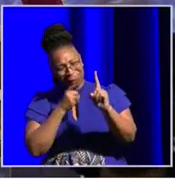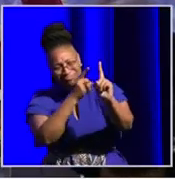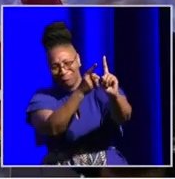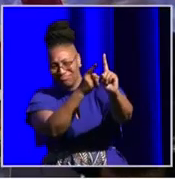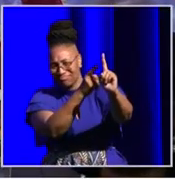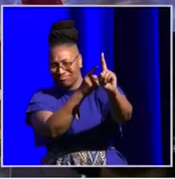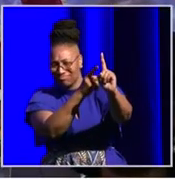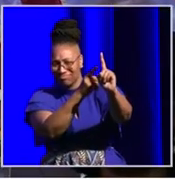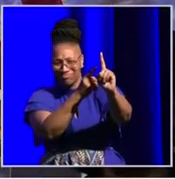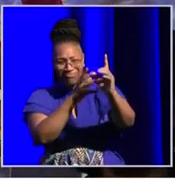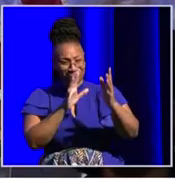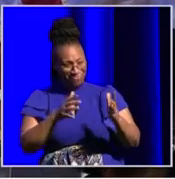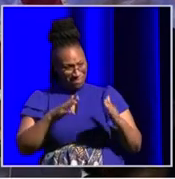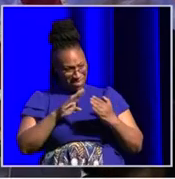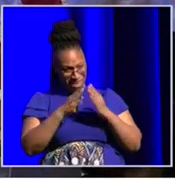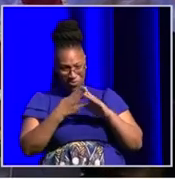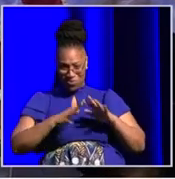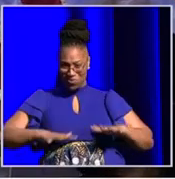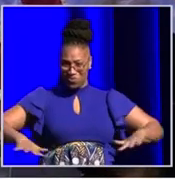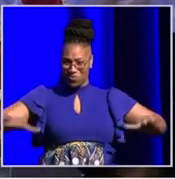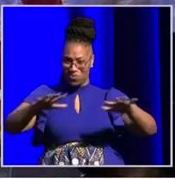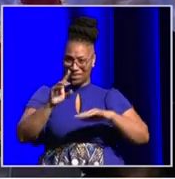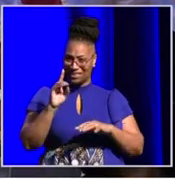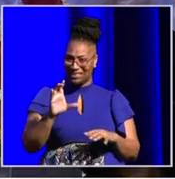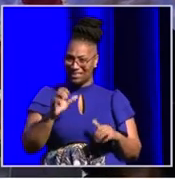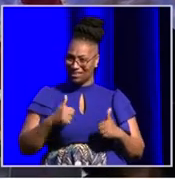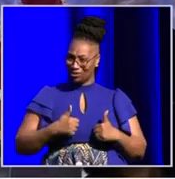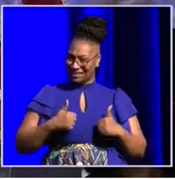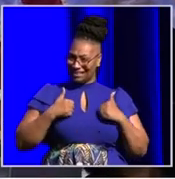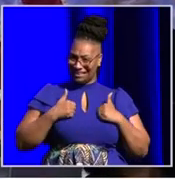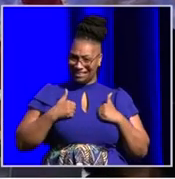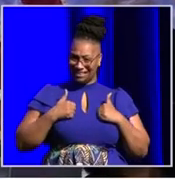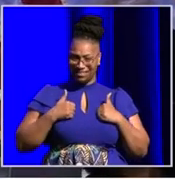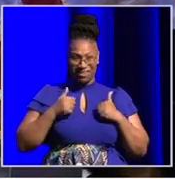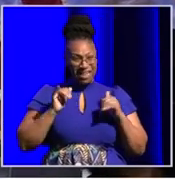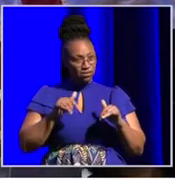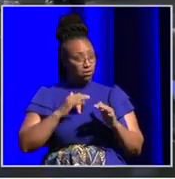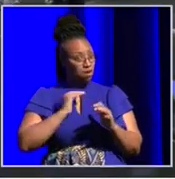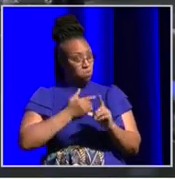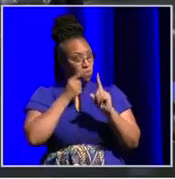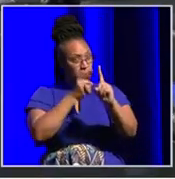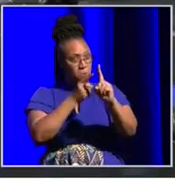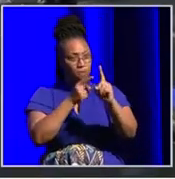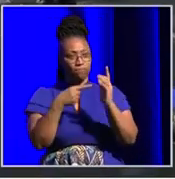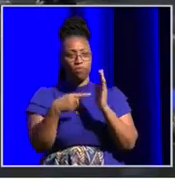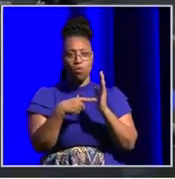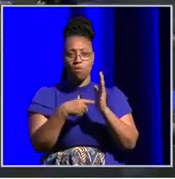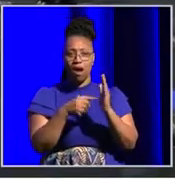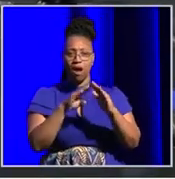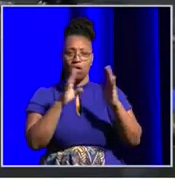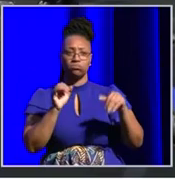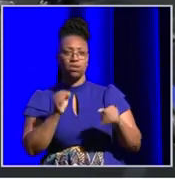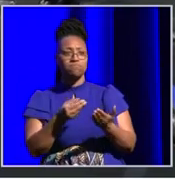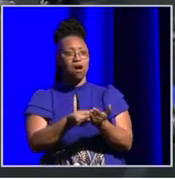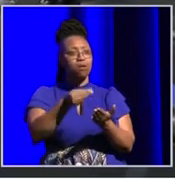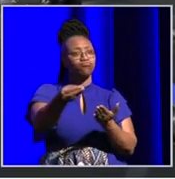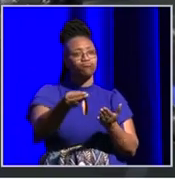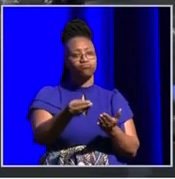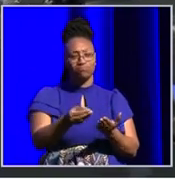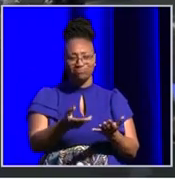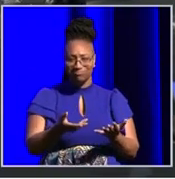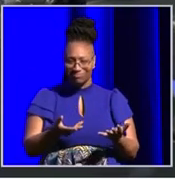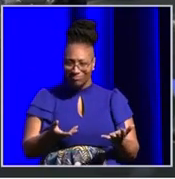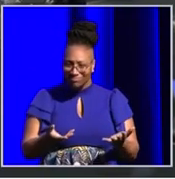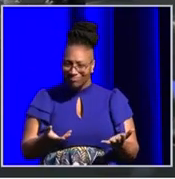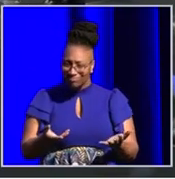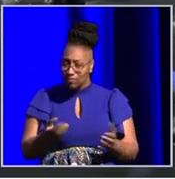can actually afford. Yeah. In safe neighborhoods with healthy food options nearby, where parents